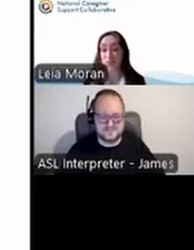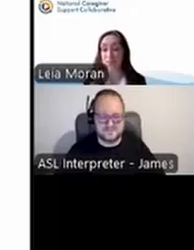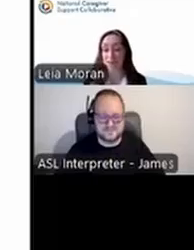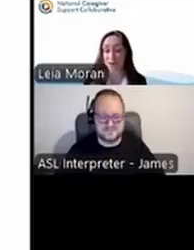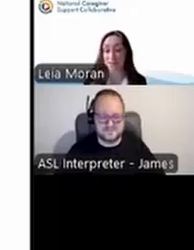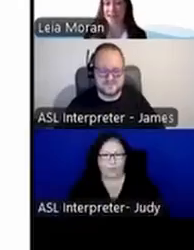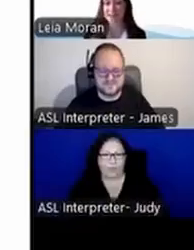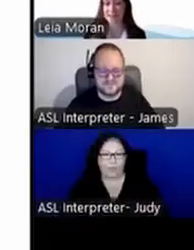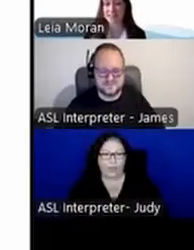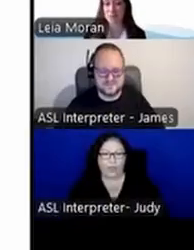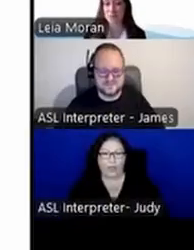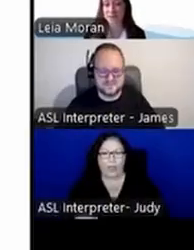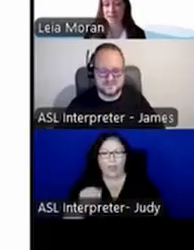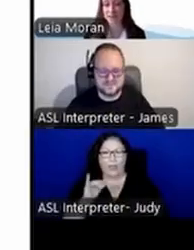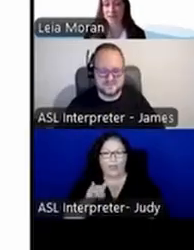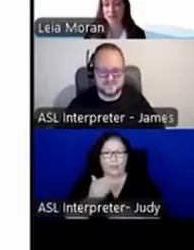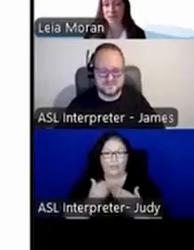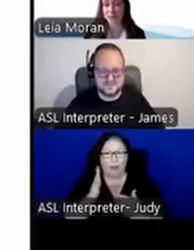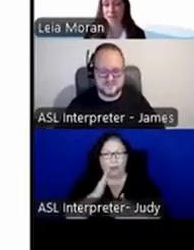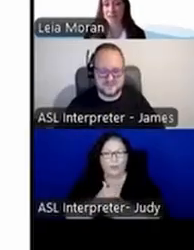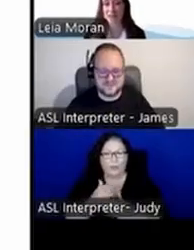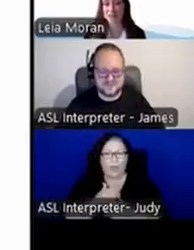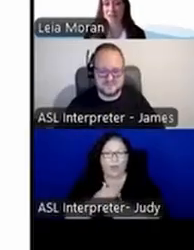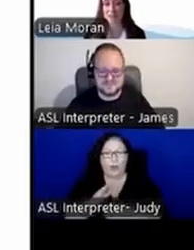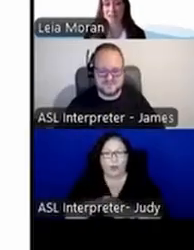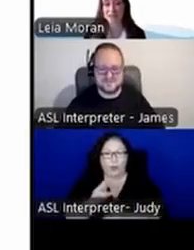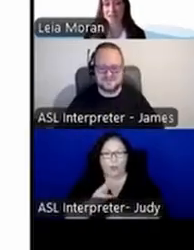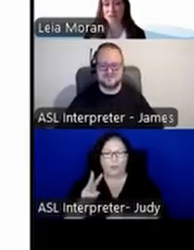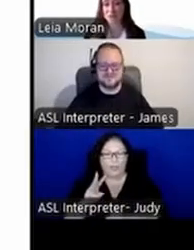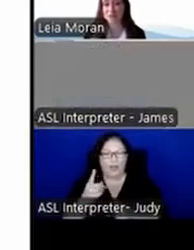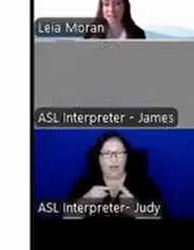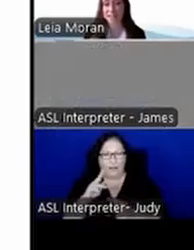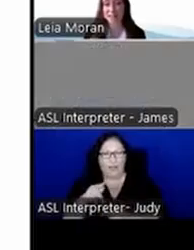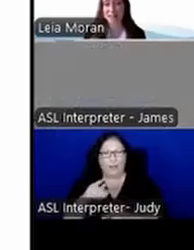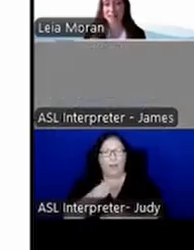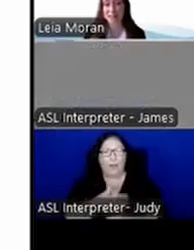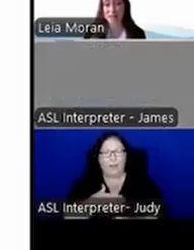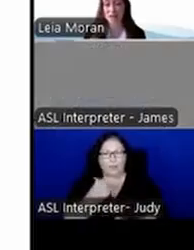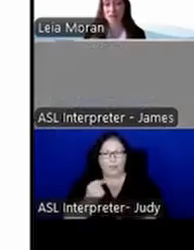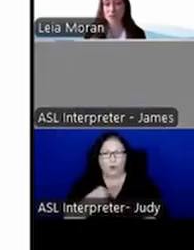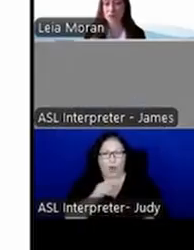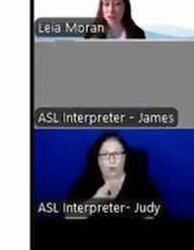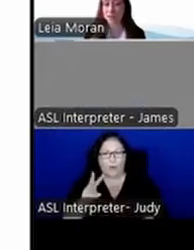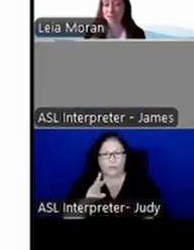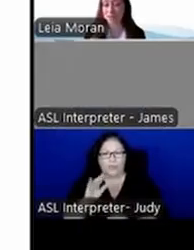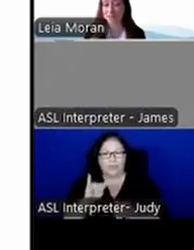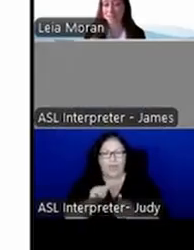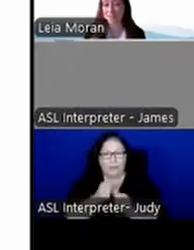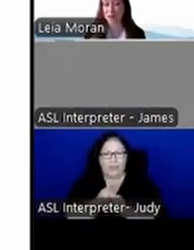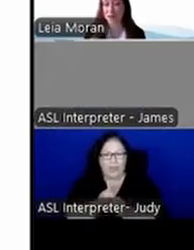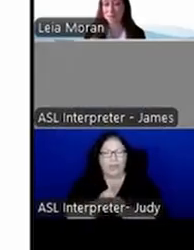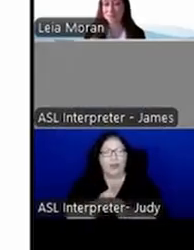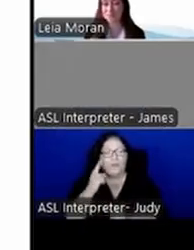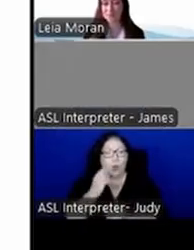weeks, so please visit our website to stay up to date on forthcoming resources as well. And for any technical